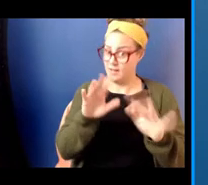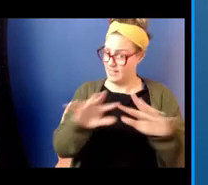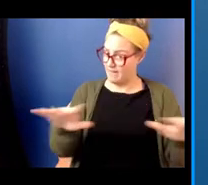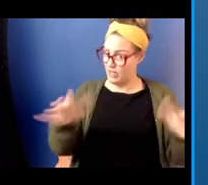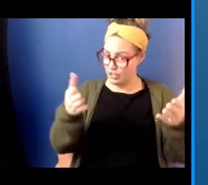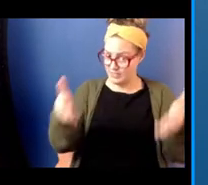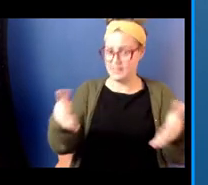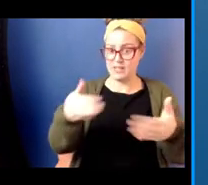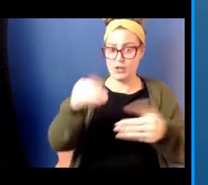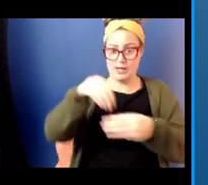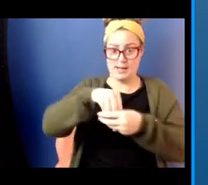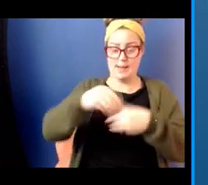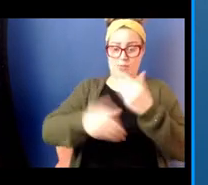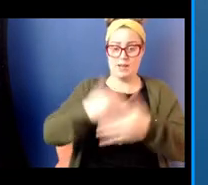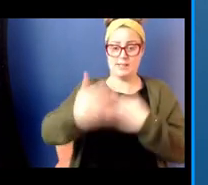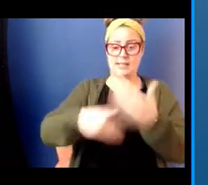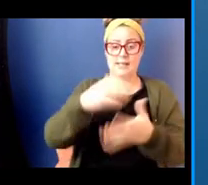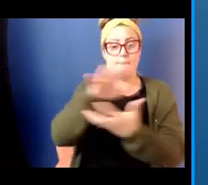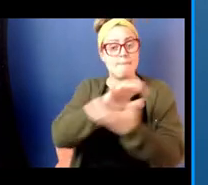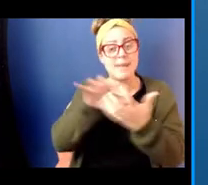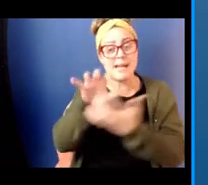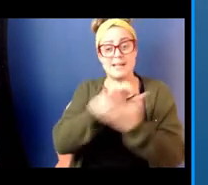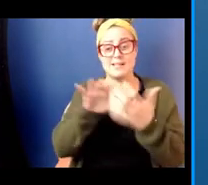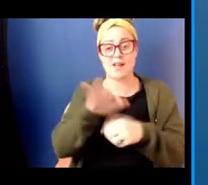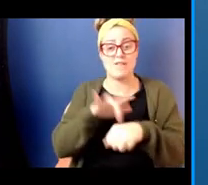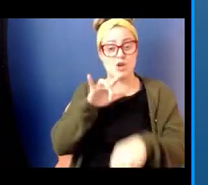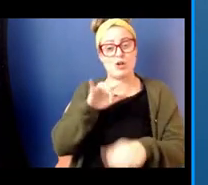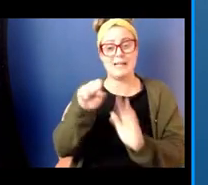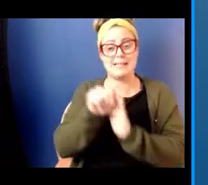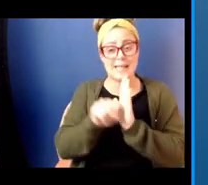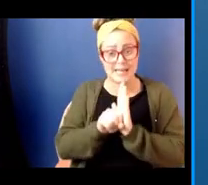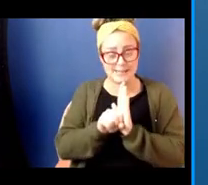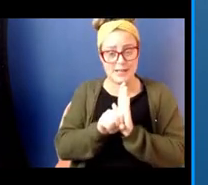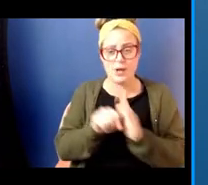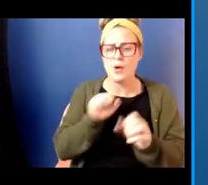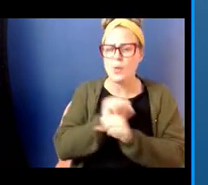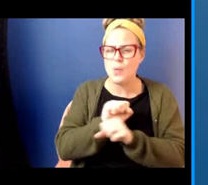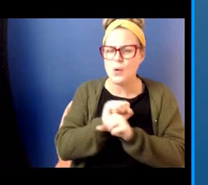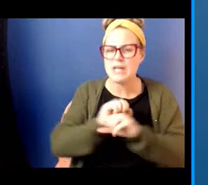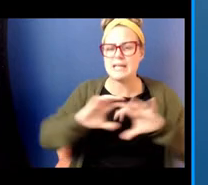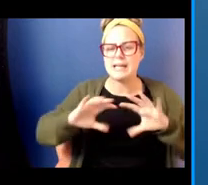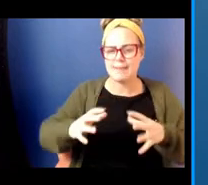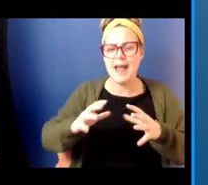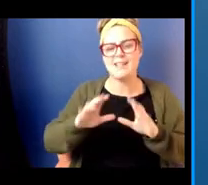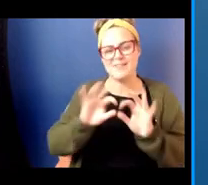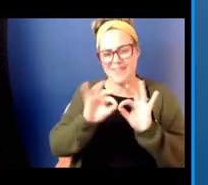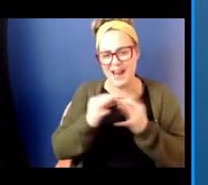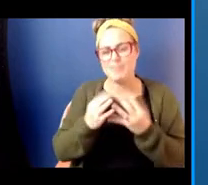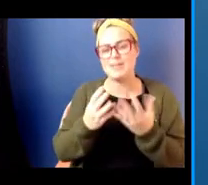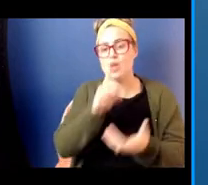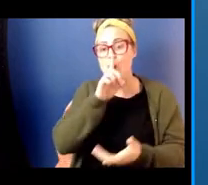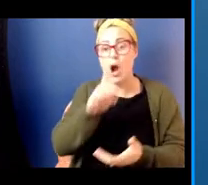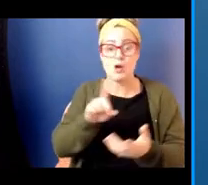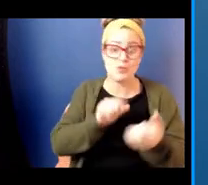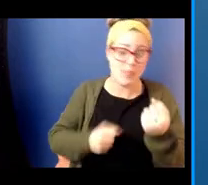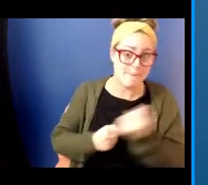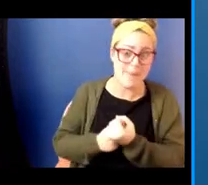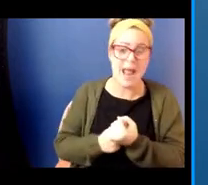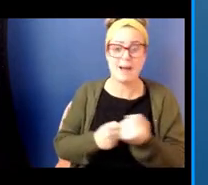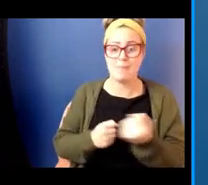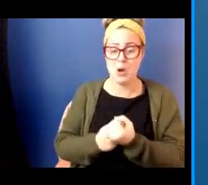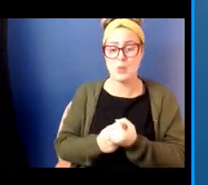the overall mix of early States working-class families are the backbone of our economy Union